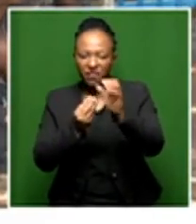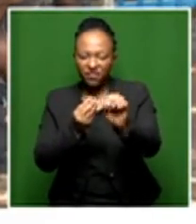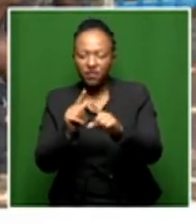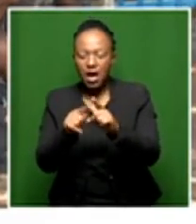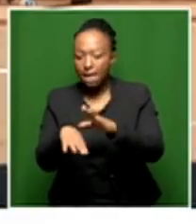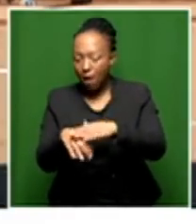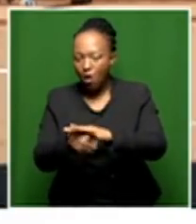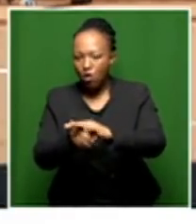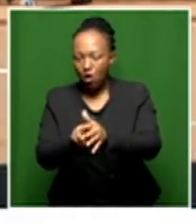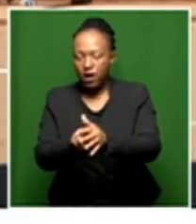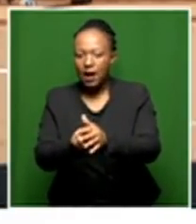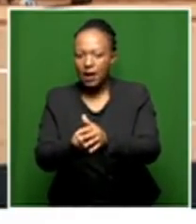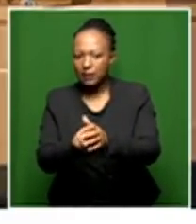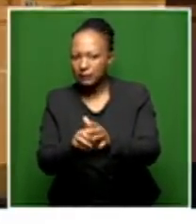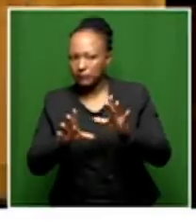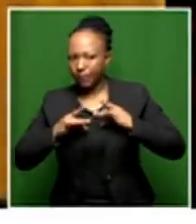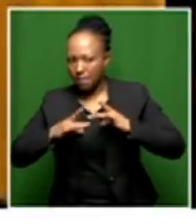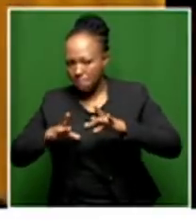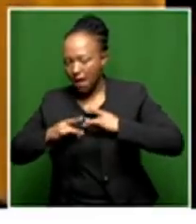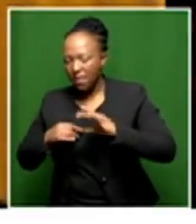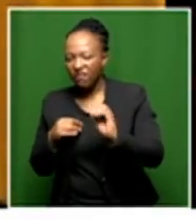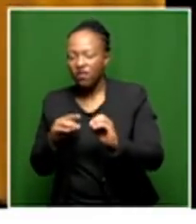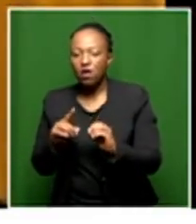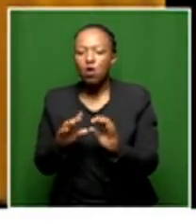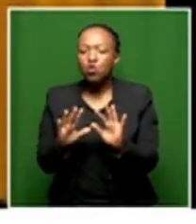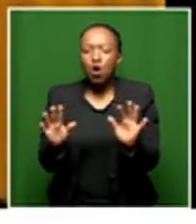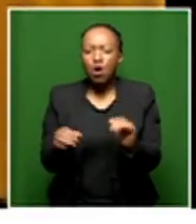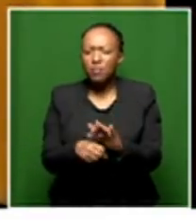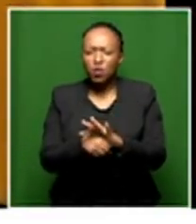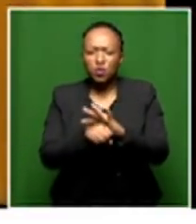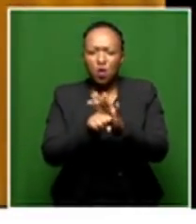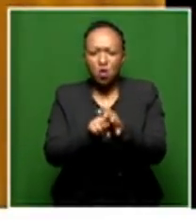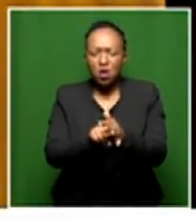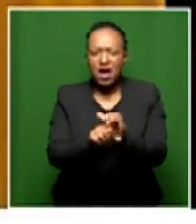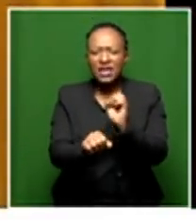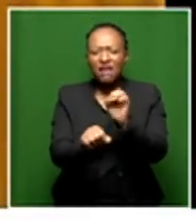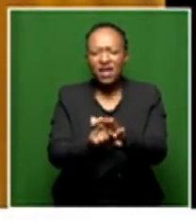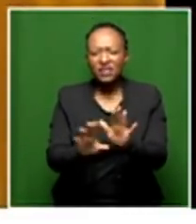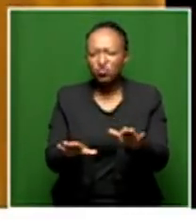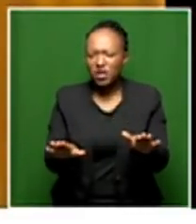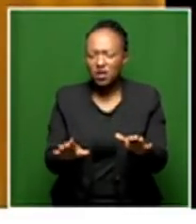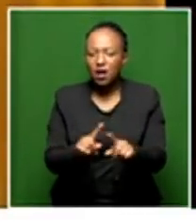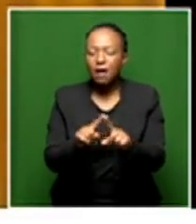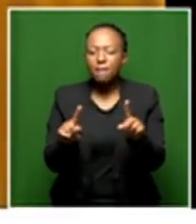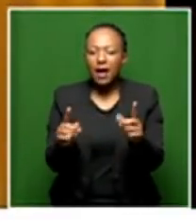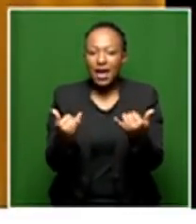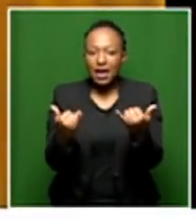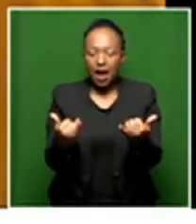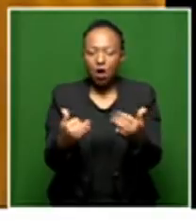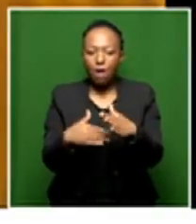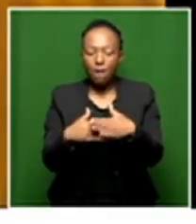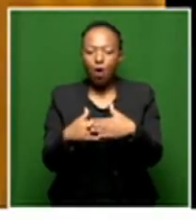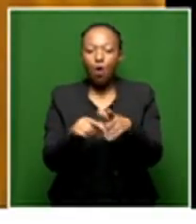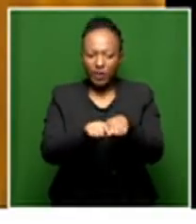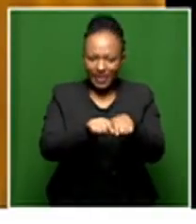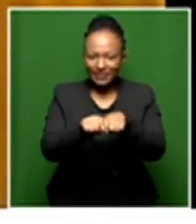seeing more cases, not because the virus is now affecting more children than before, but because we're just more vigilant and